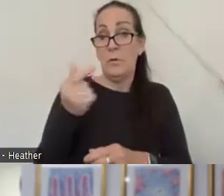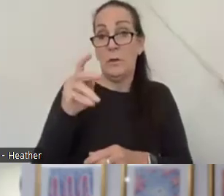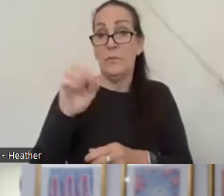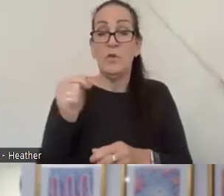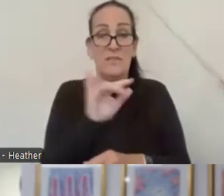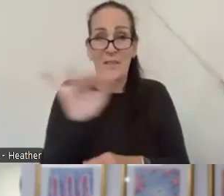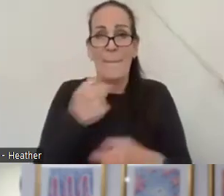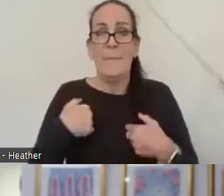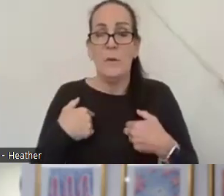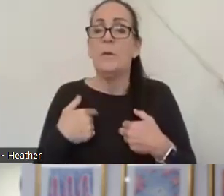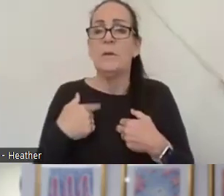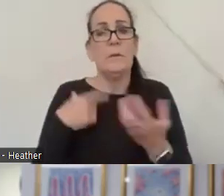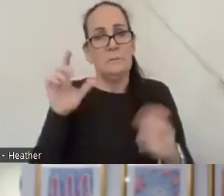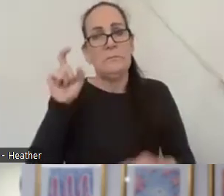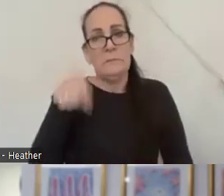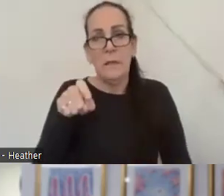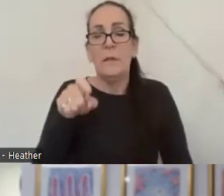need those